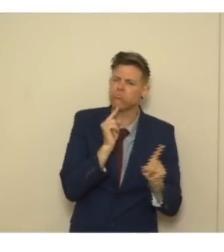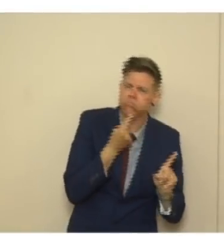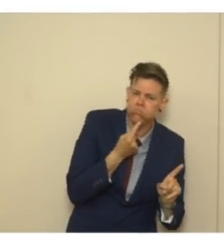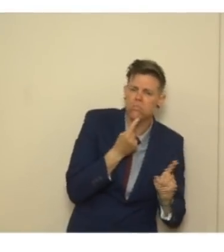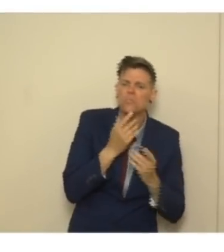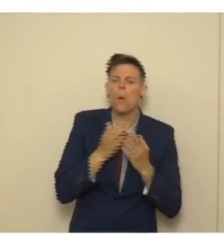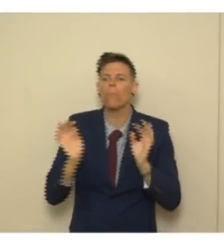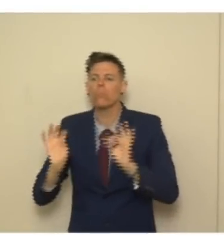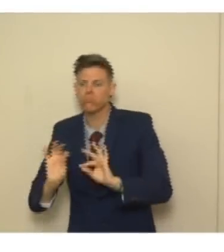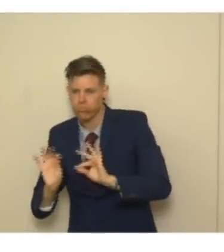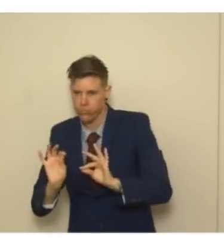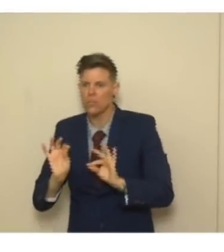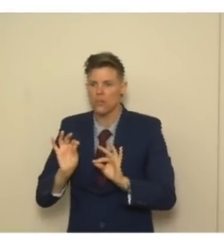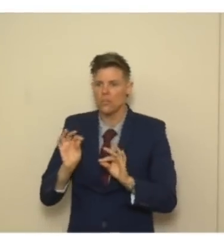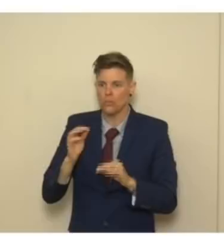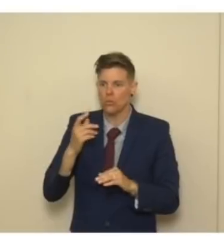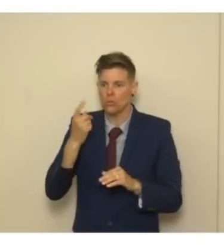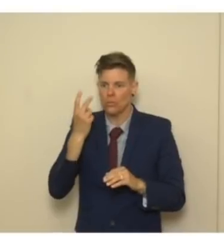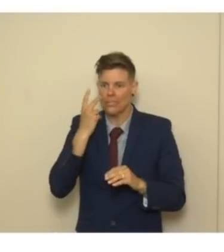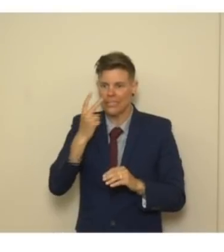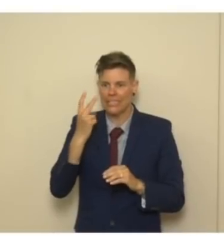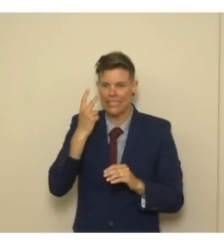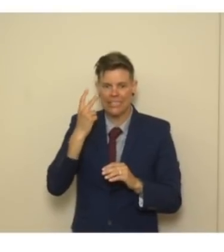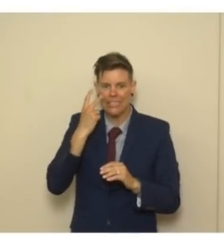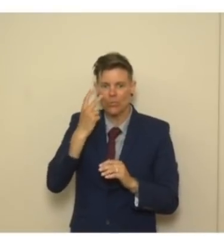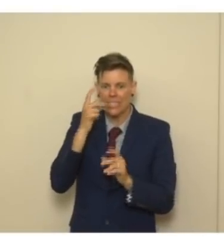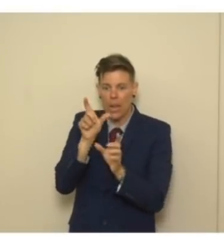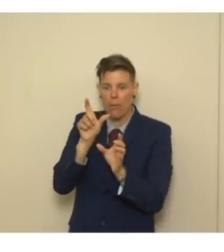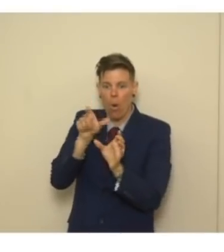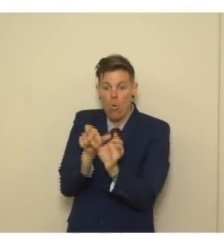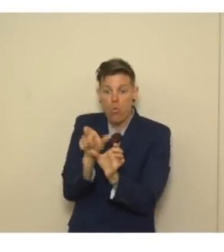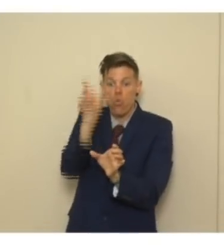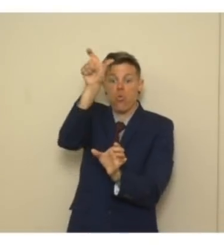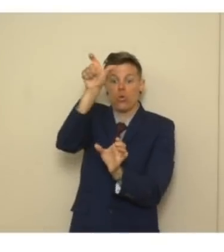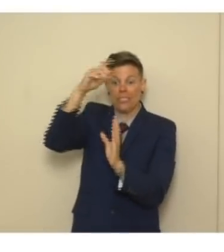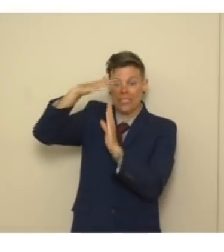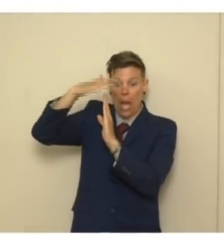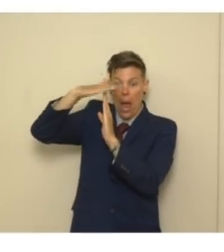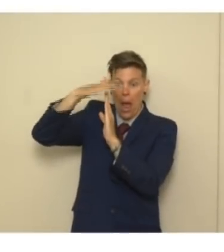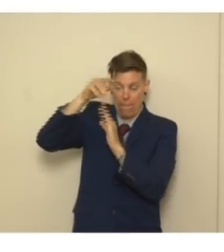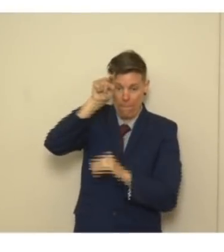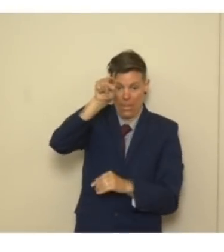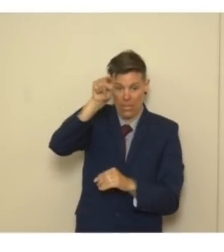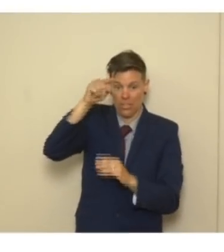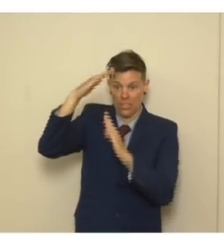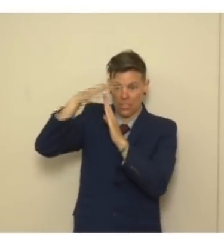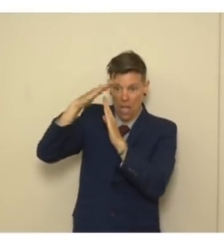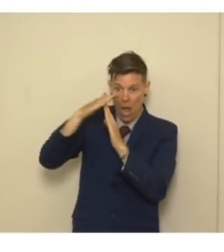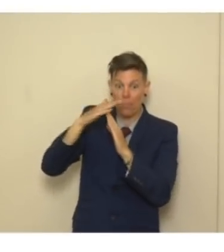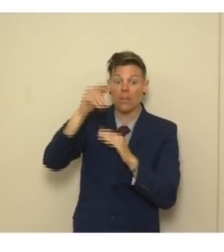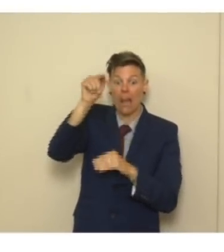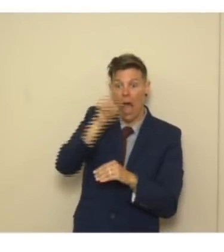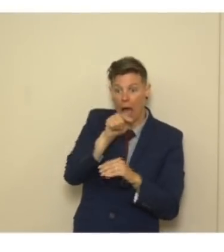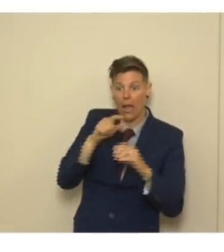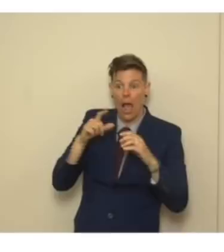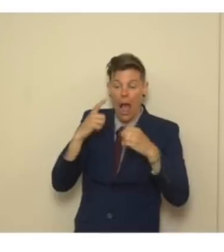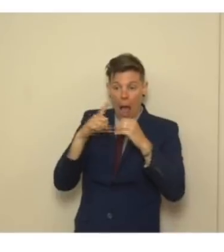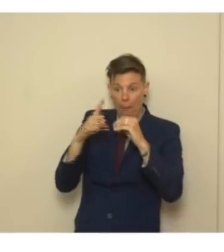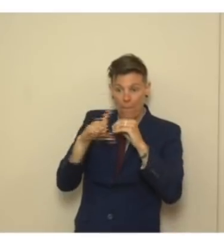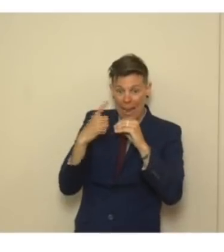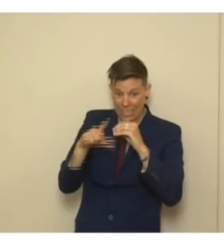Mexico border in the upper left. And if you look closely at El Paso, they have a fairly high case count as well.